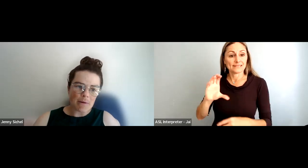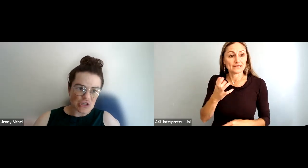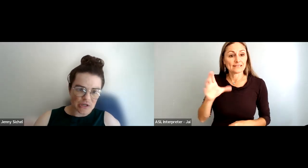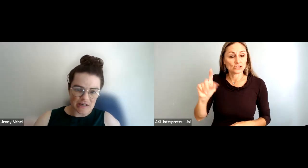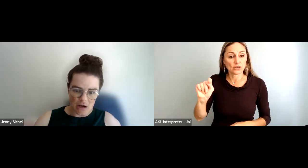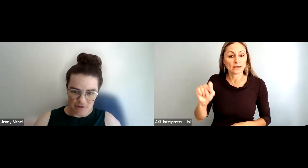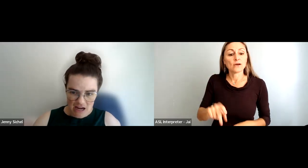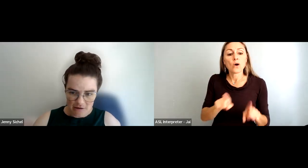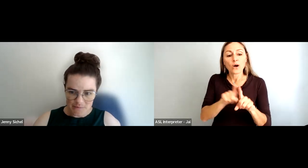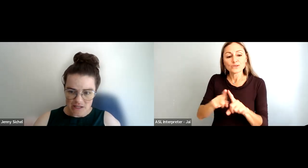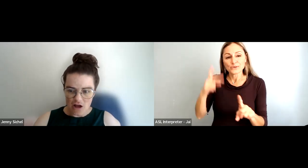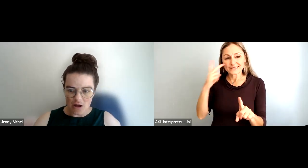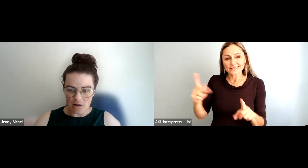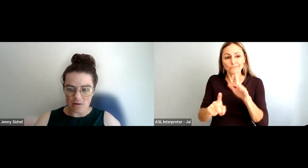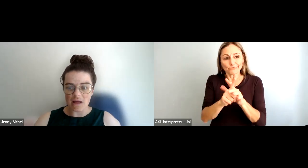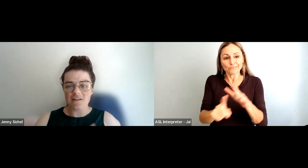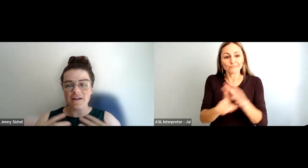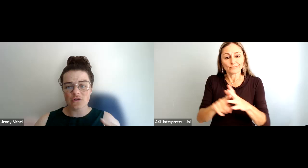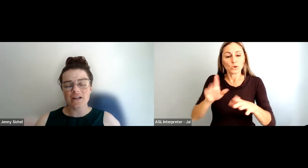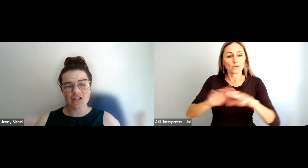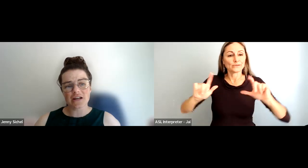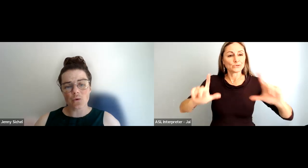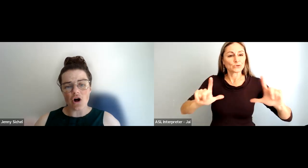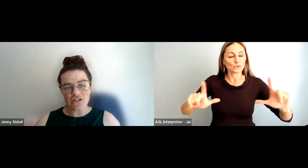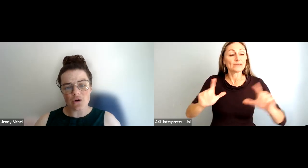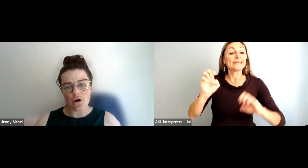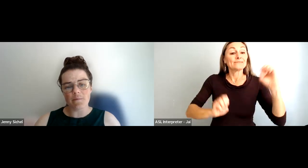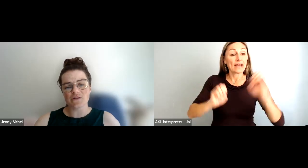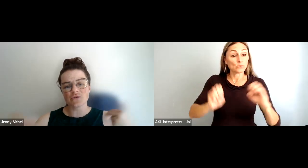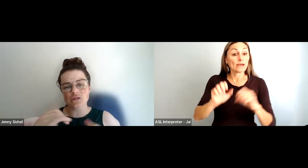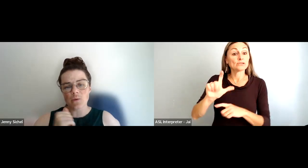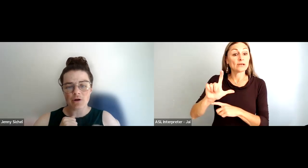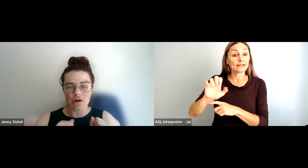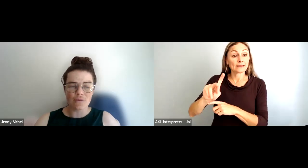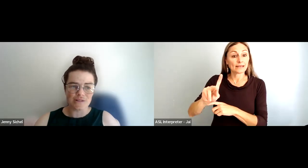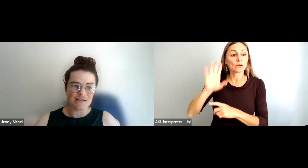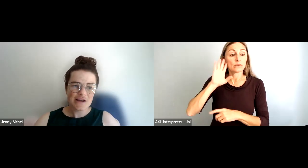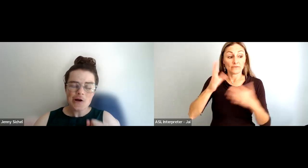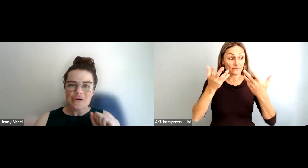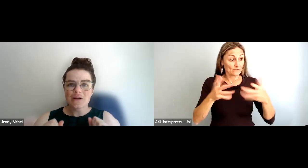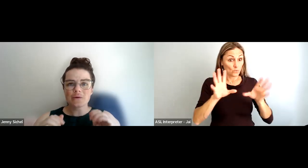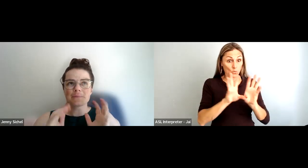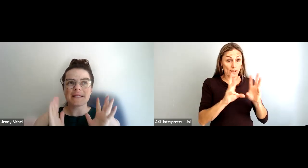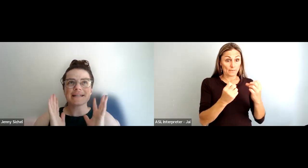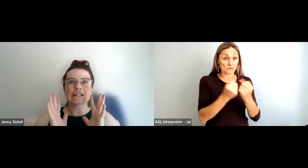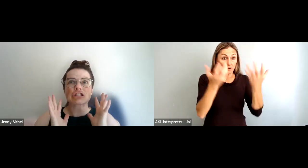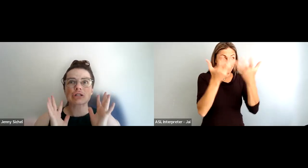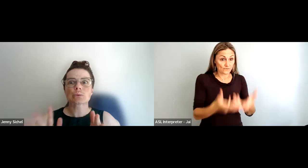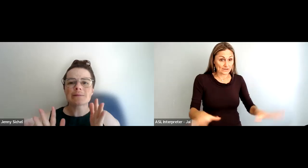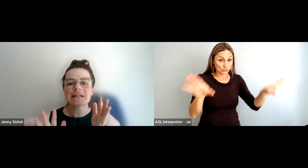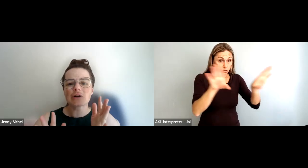see it come up on the screen a couple times. The evaluation link will also open as soon as the webinar closes. We would